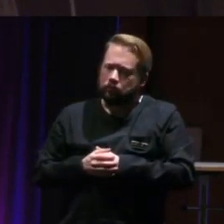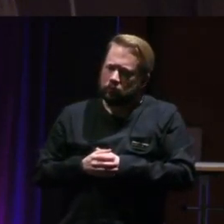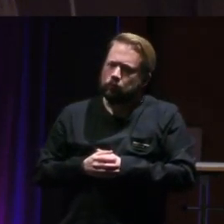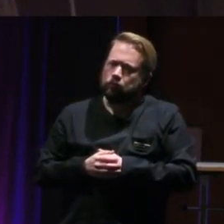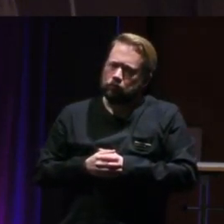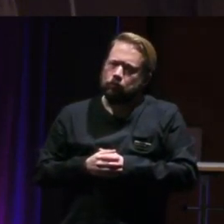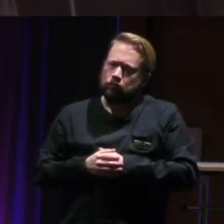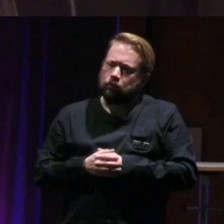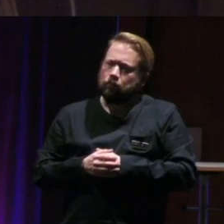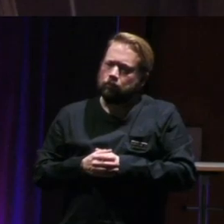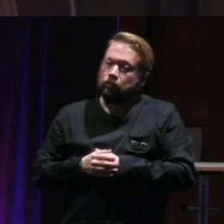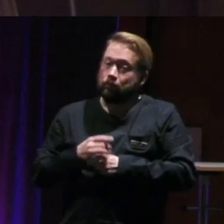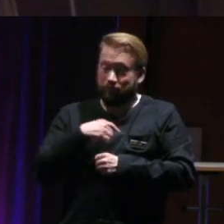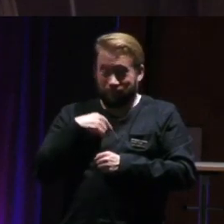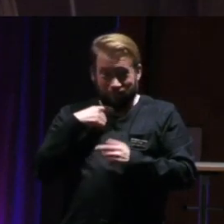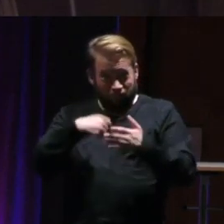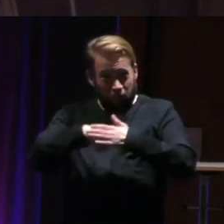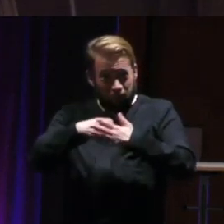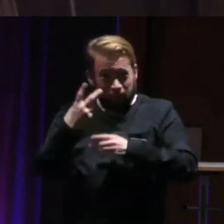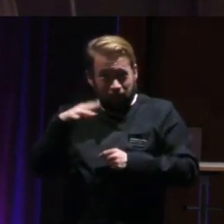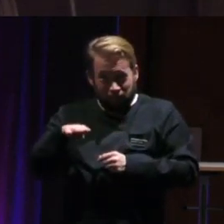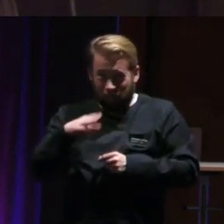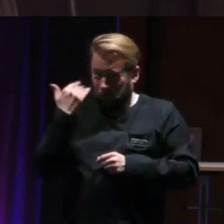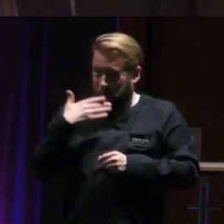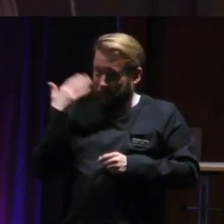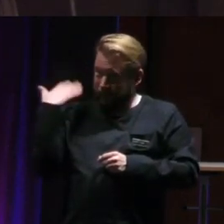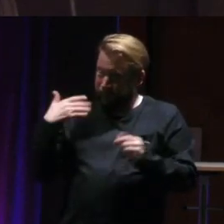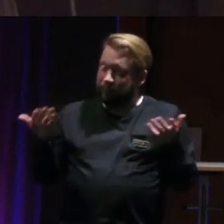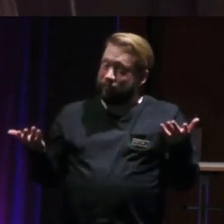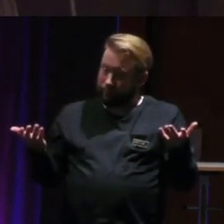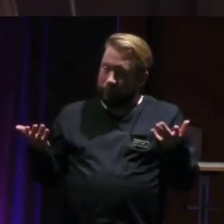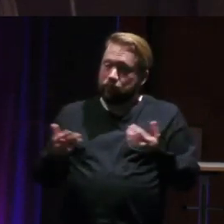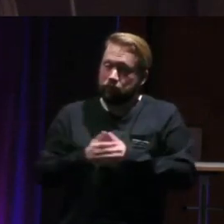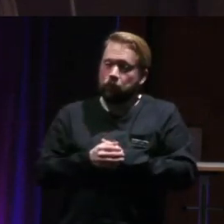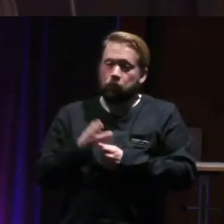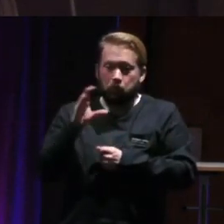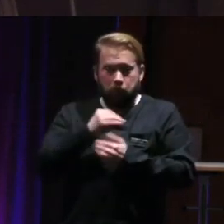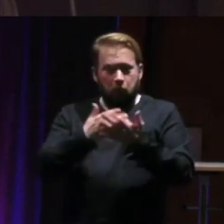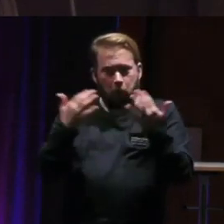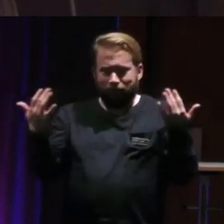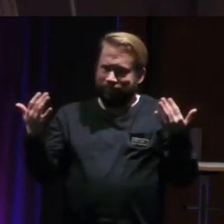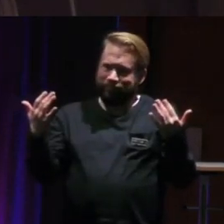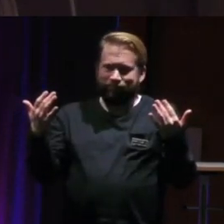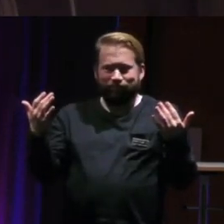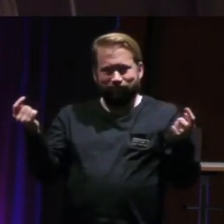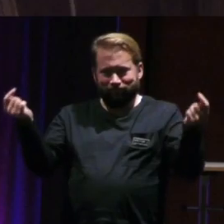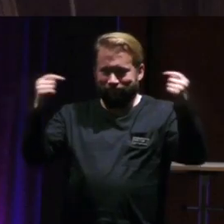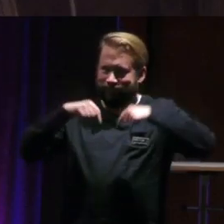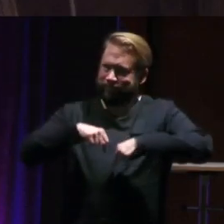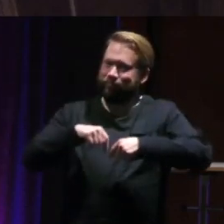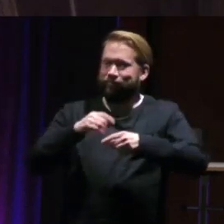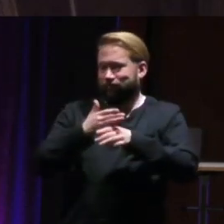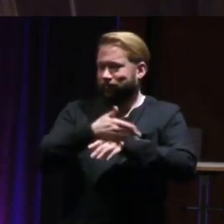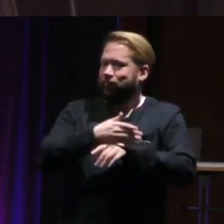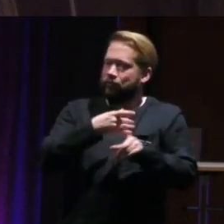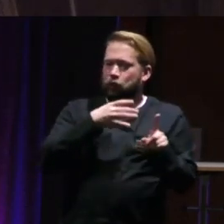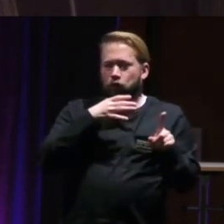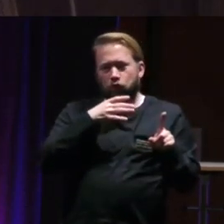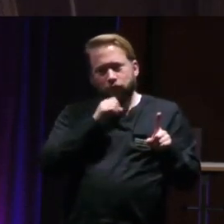Cup this summer, and a lot of people went to Russia just, you know, to watch the